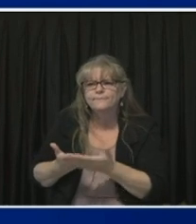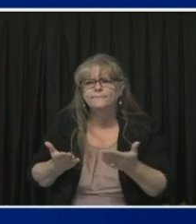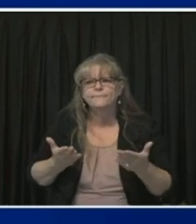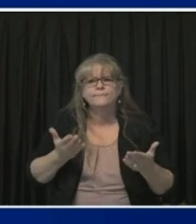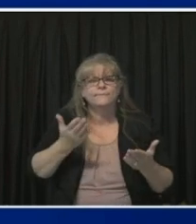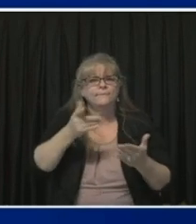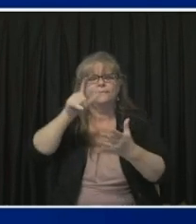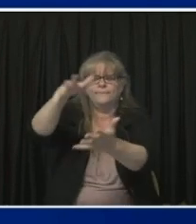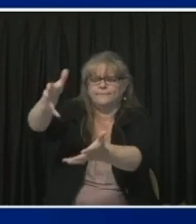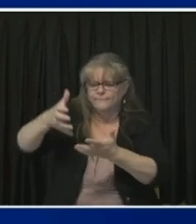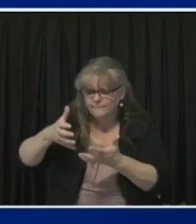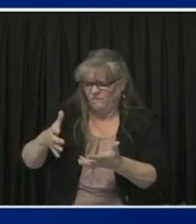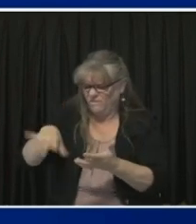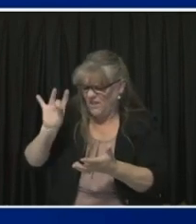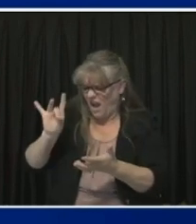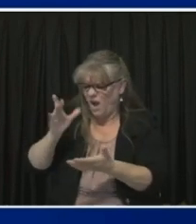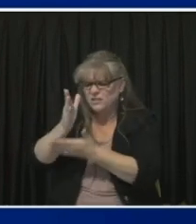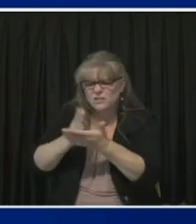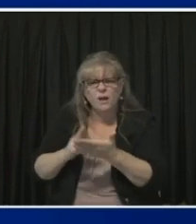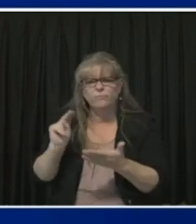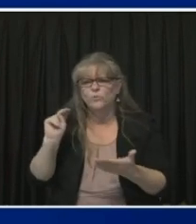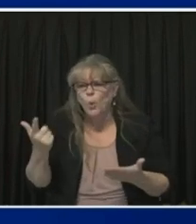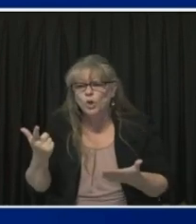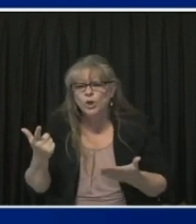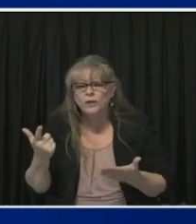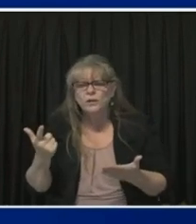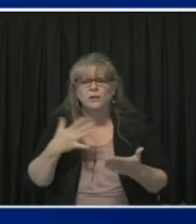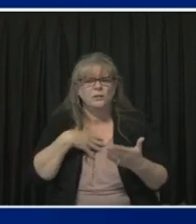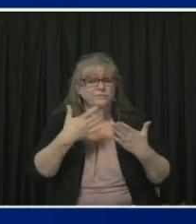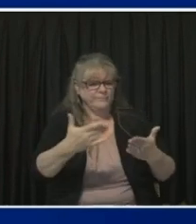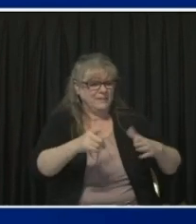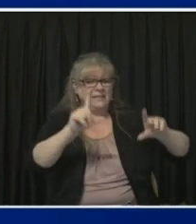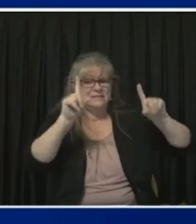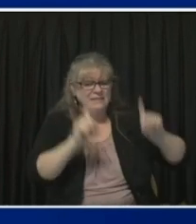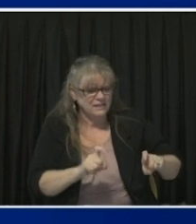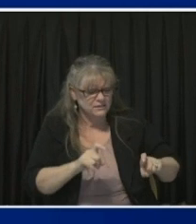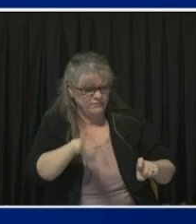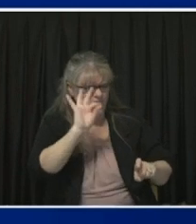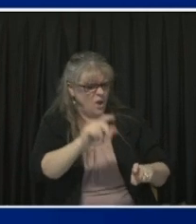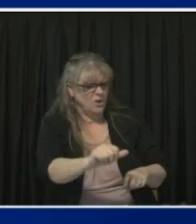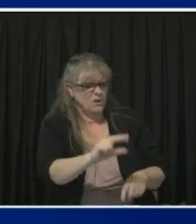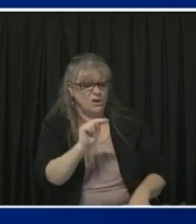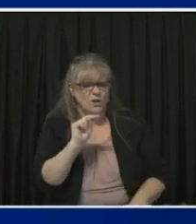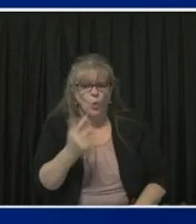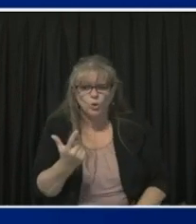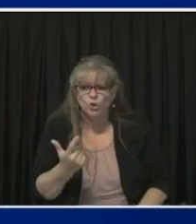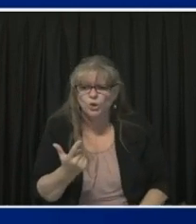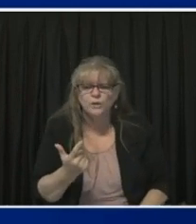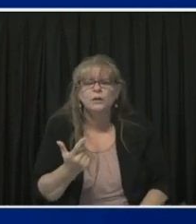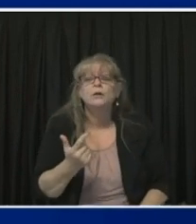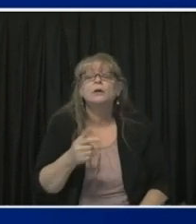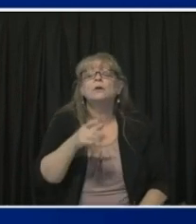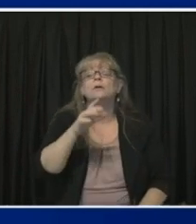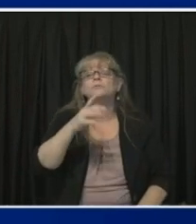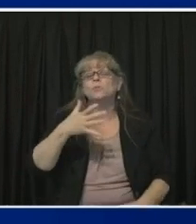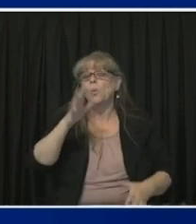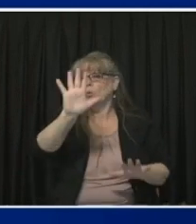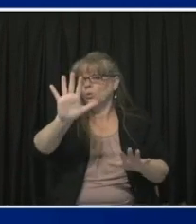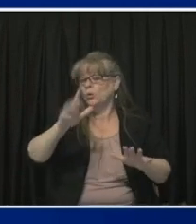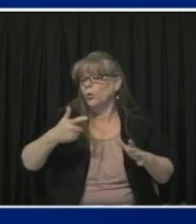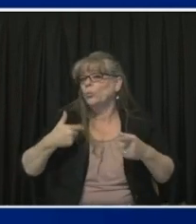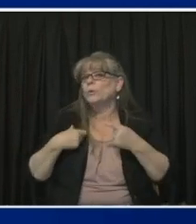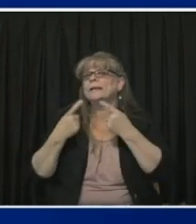people trying to sell things that they don't have. But we have been successful in navigating these waters as a state, thanks to the work of